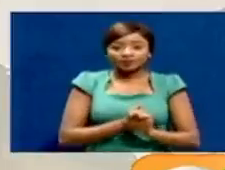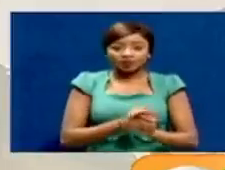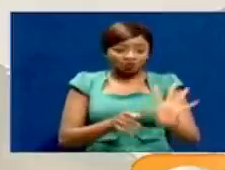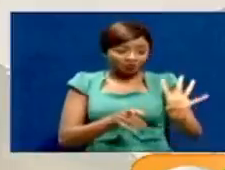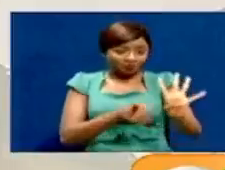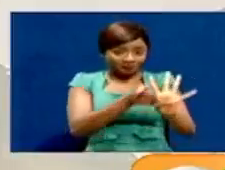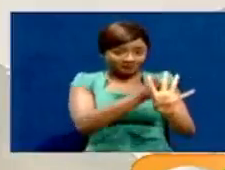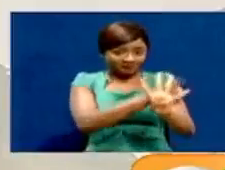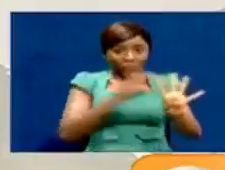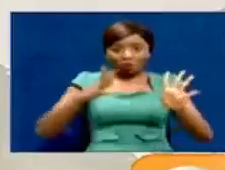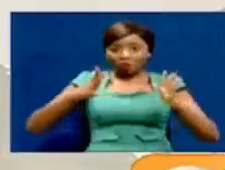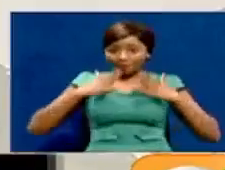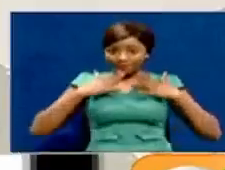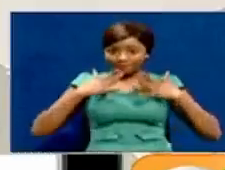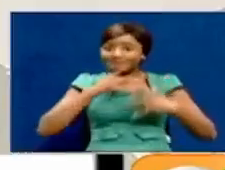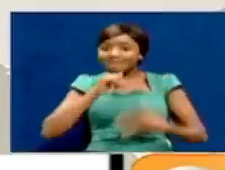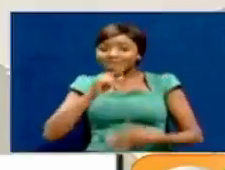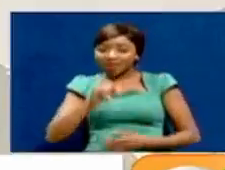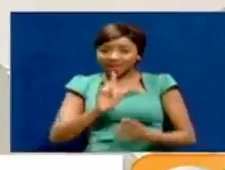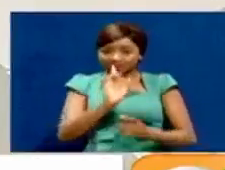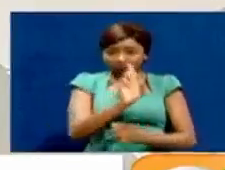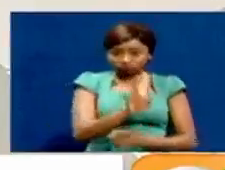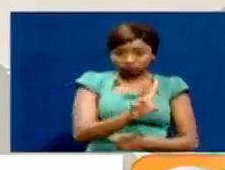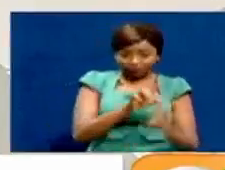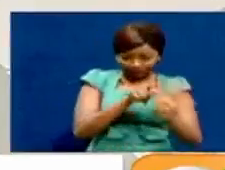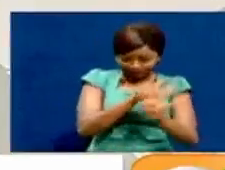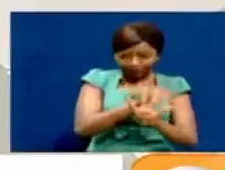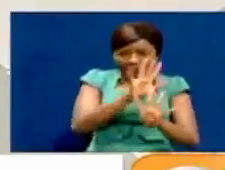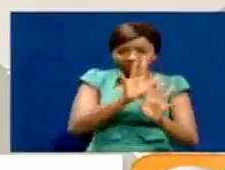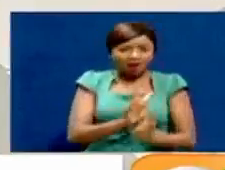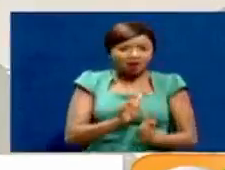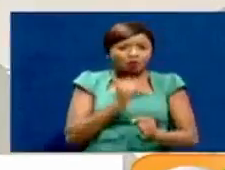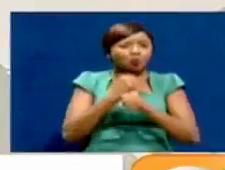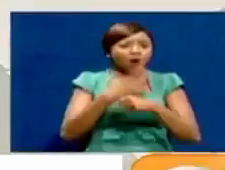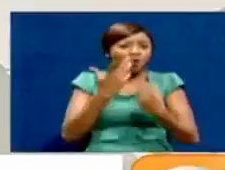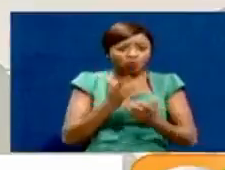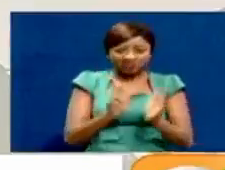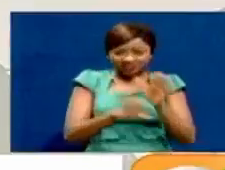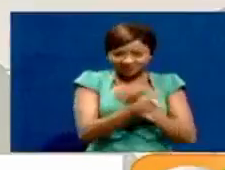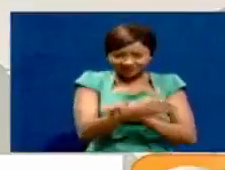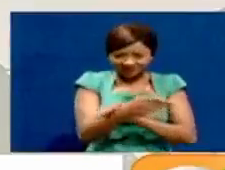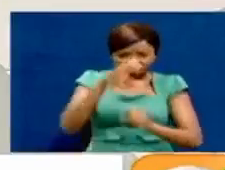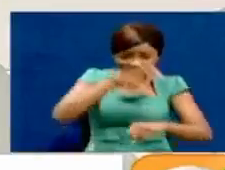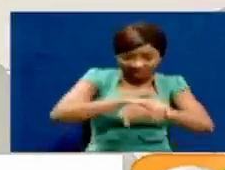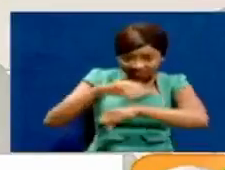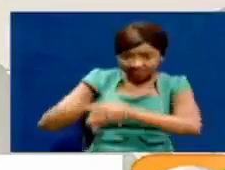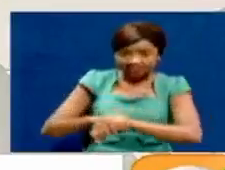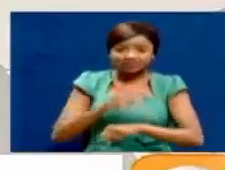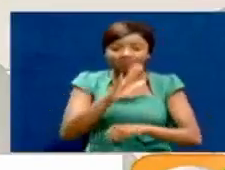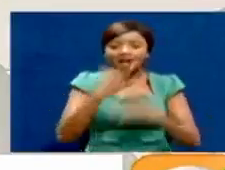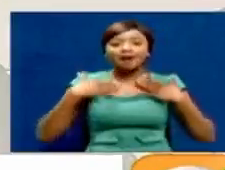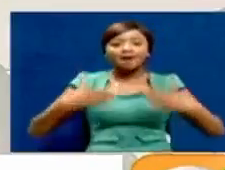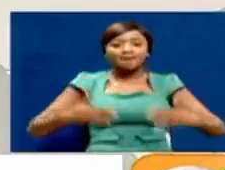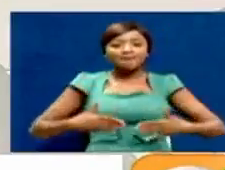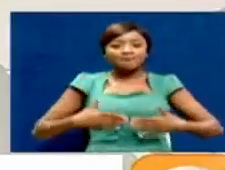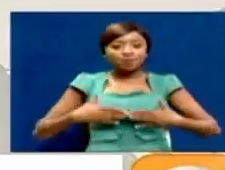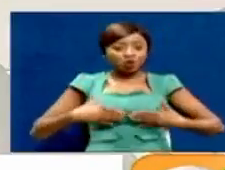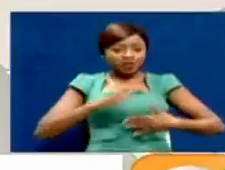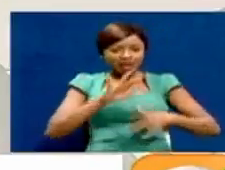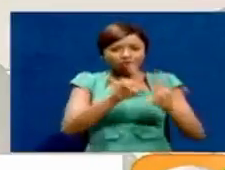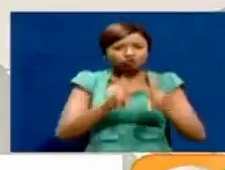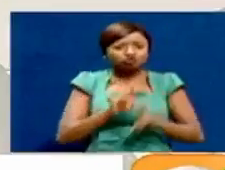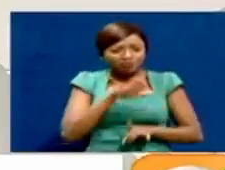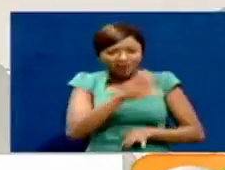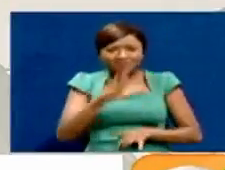Four fishermen whose boat drifted into the deep sea while fishing in Kilifi County have been found alive